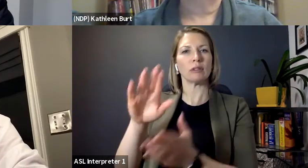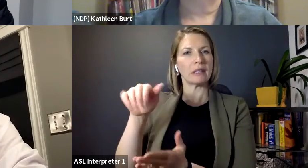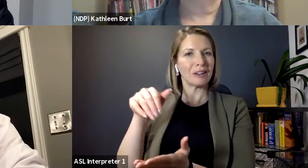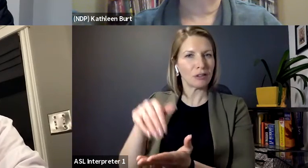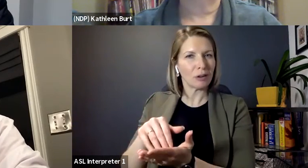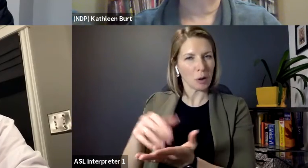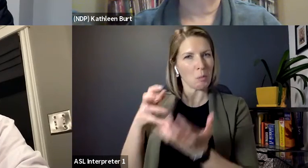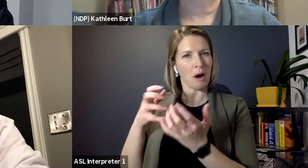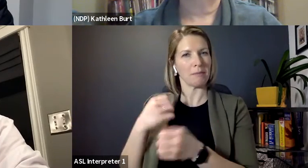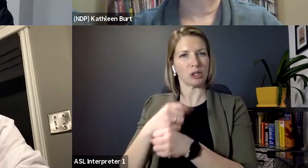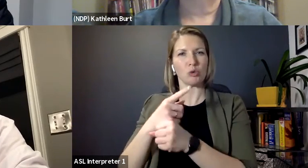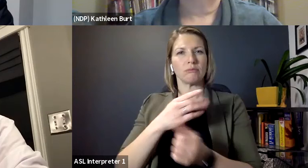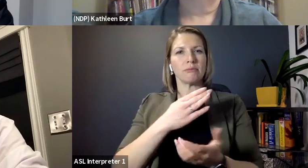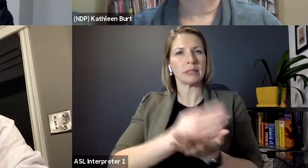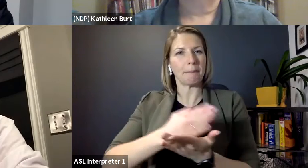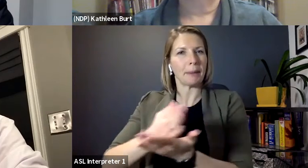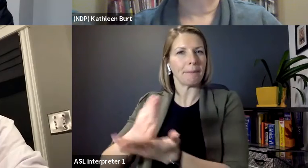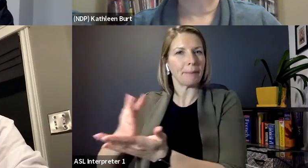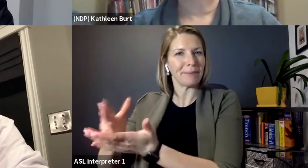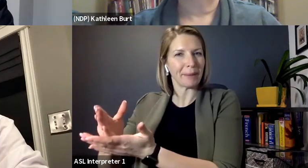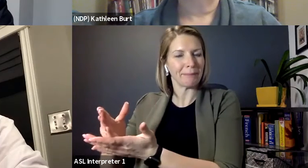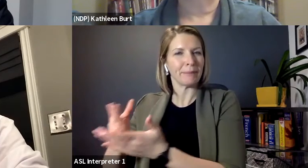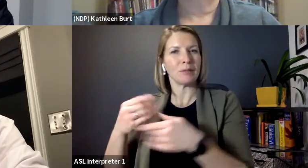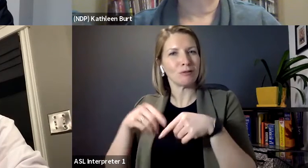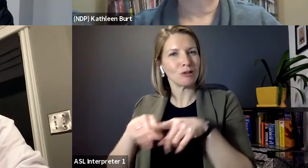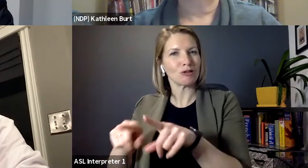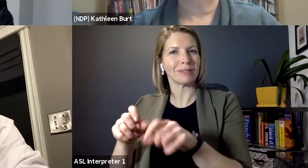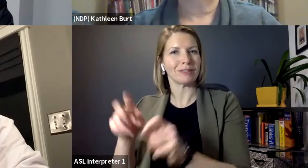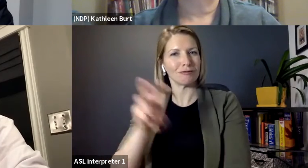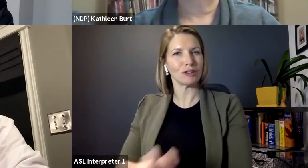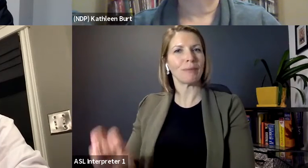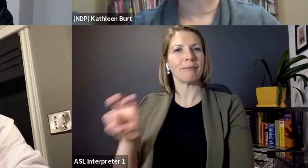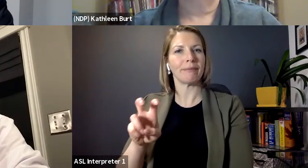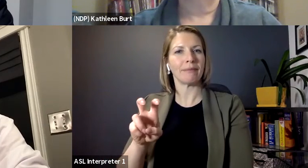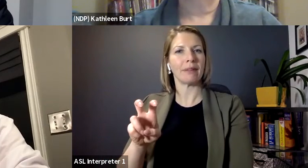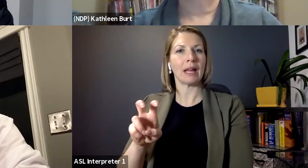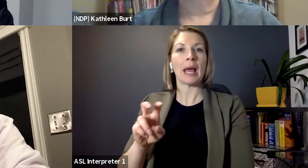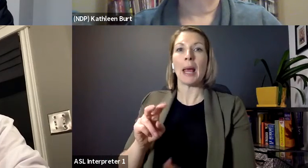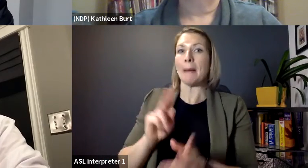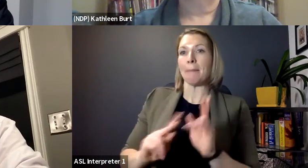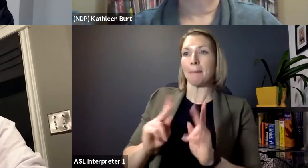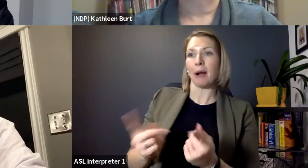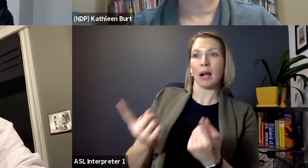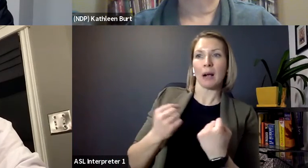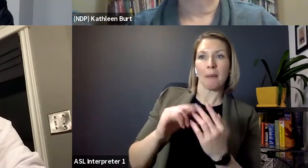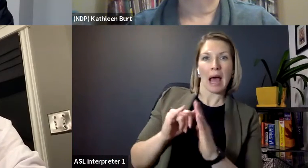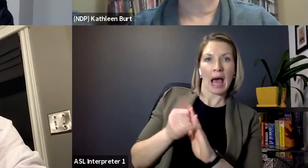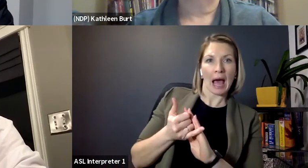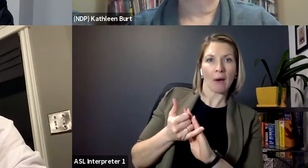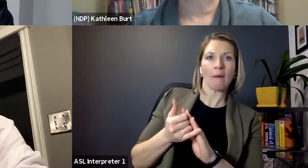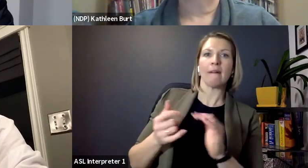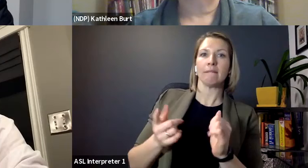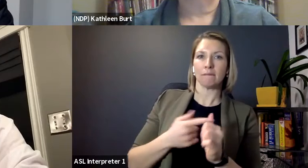Our tourism sector can only grow if people can get here and it's affordable and convenient access to the